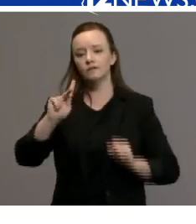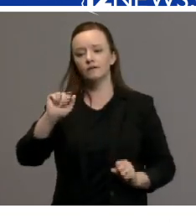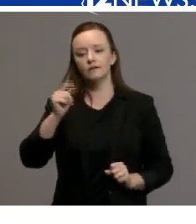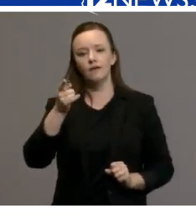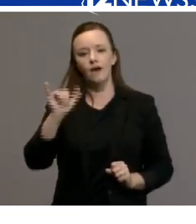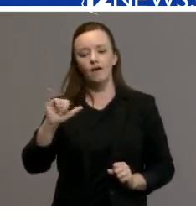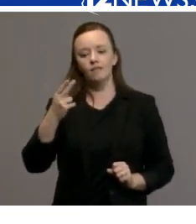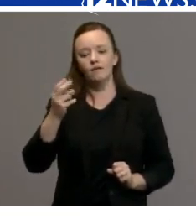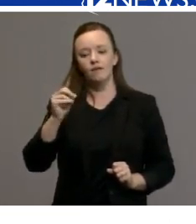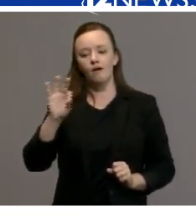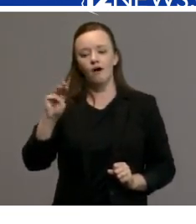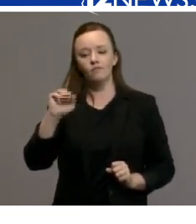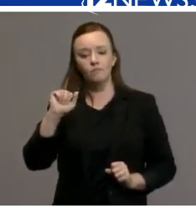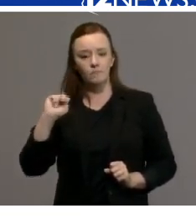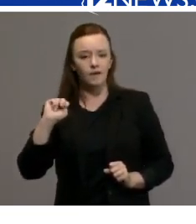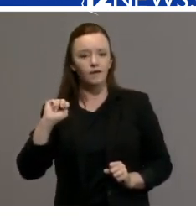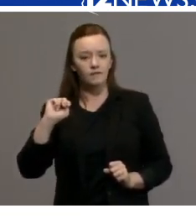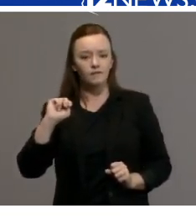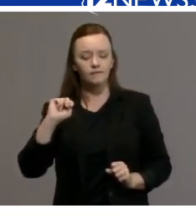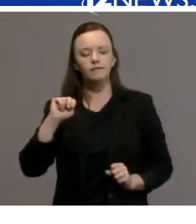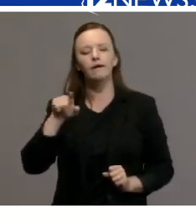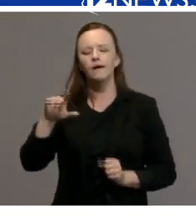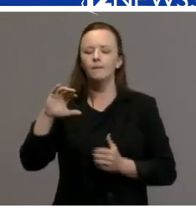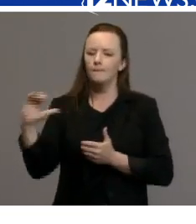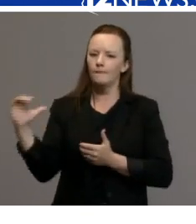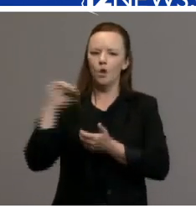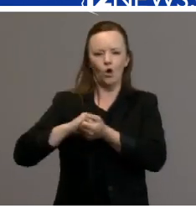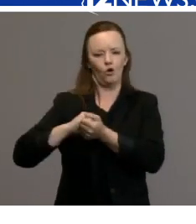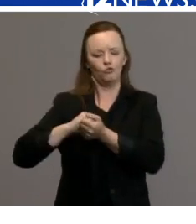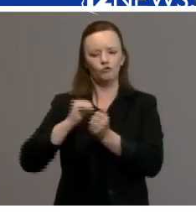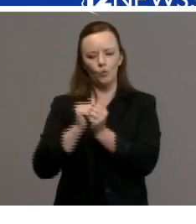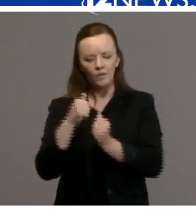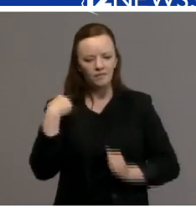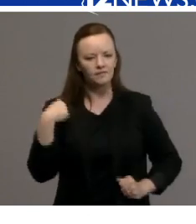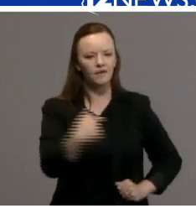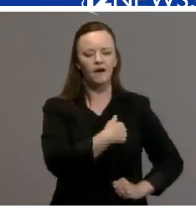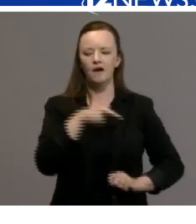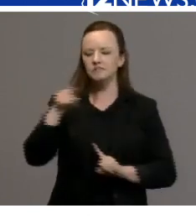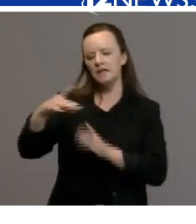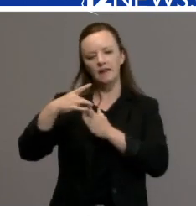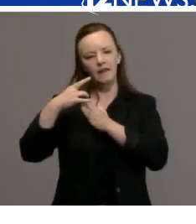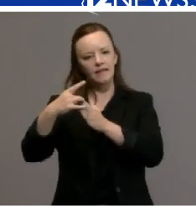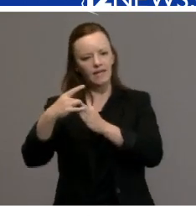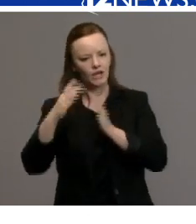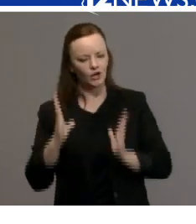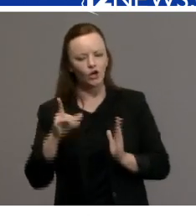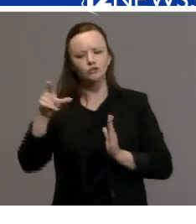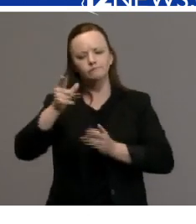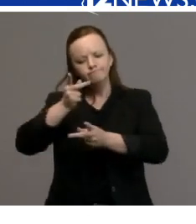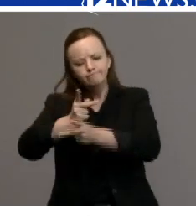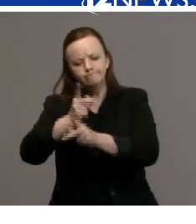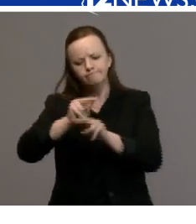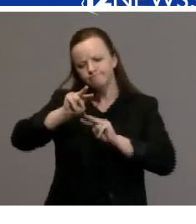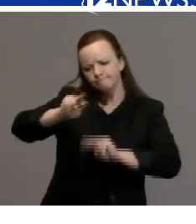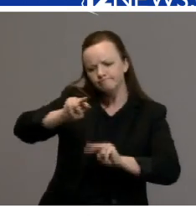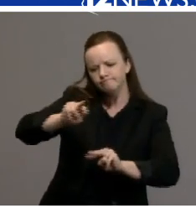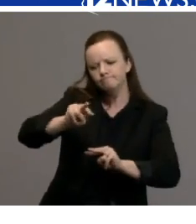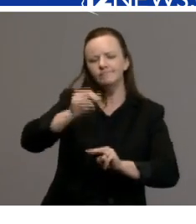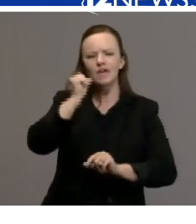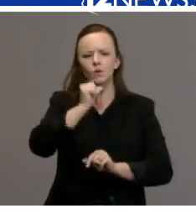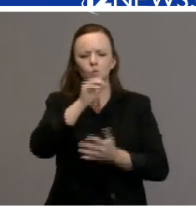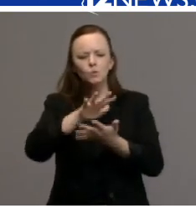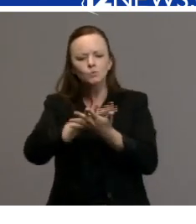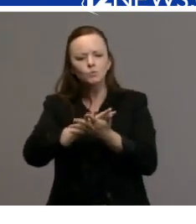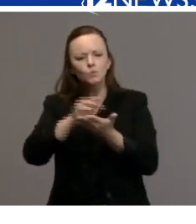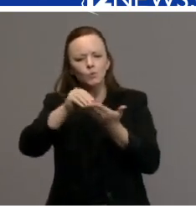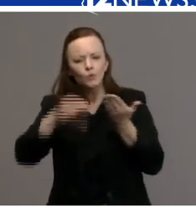a partner and a leader throughout this in looking out for Arizona school children and what's in their best interest and how do we